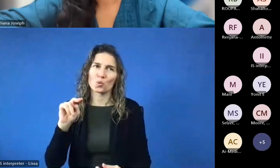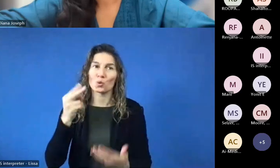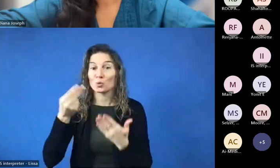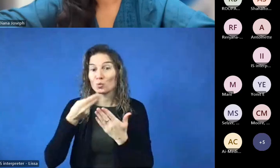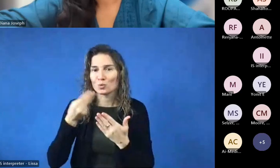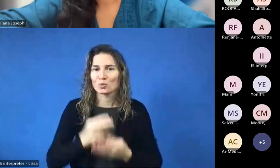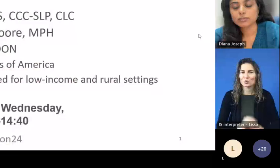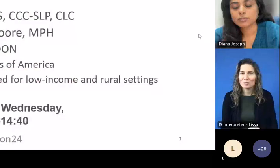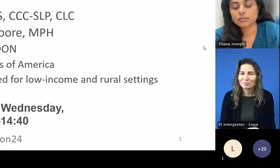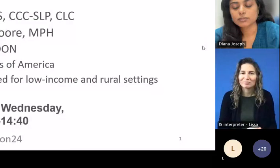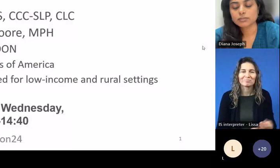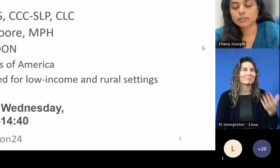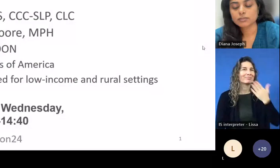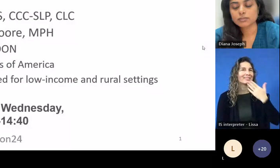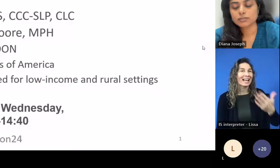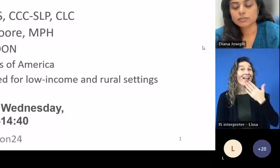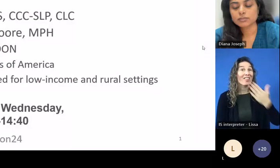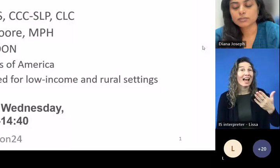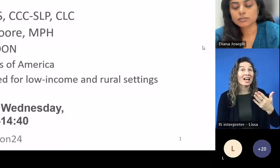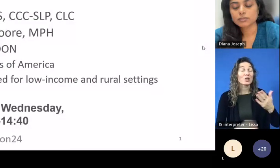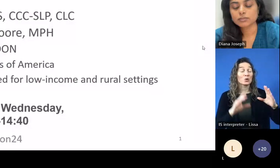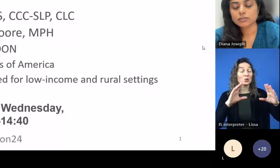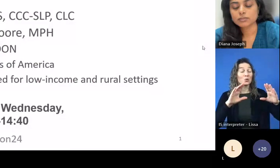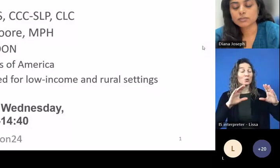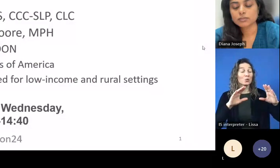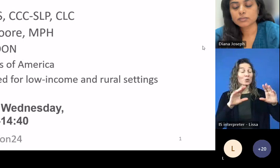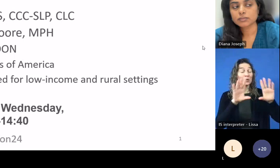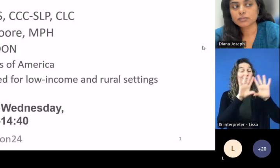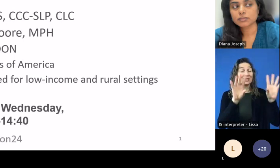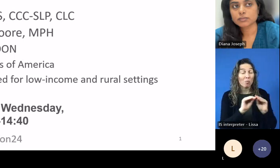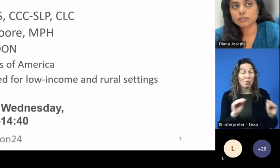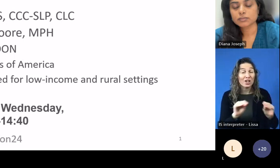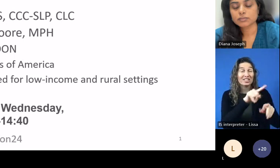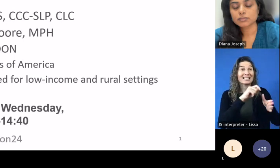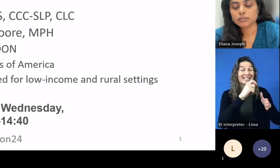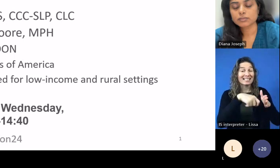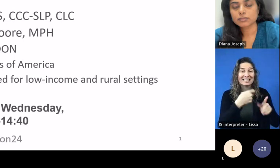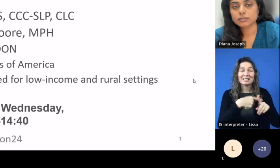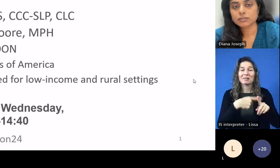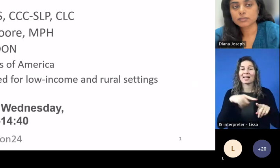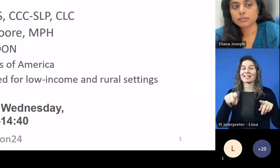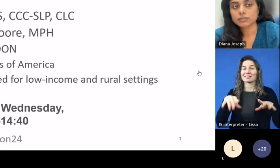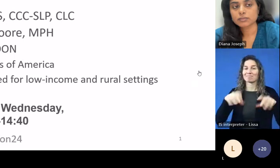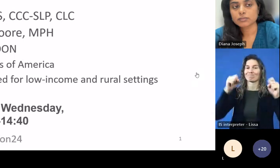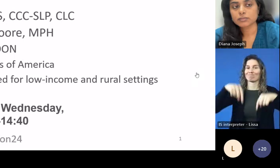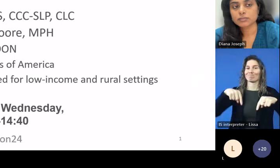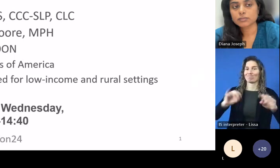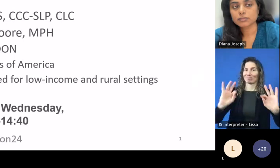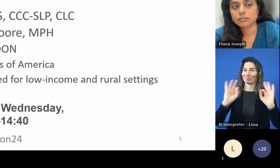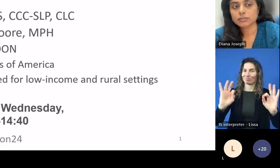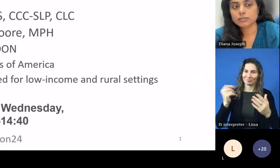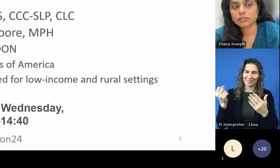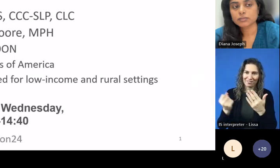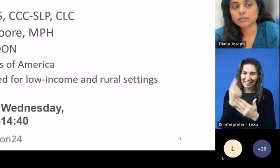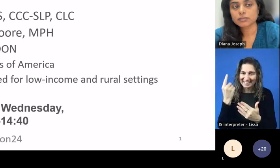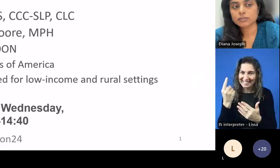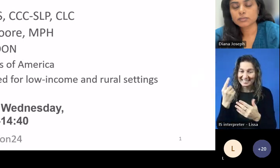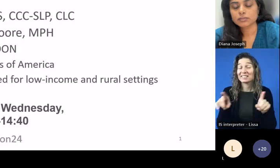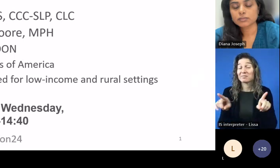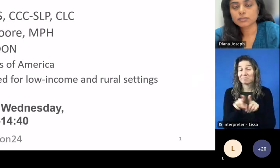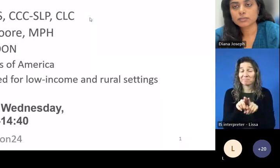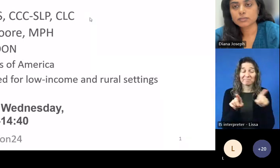Zero Project Conference team, to the SL Foundation, and to the UN for hosting this great event. Like Helle said, my name